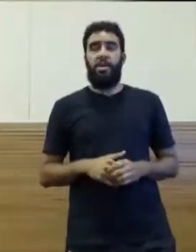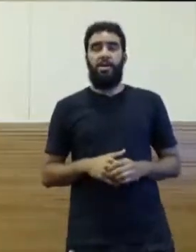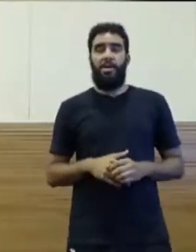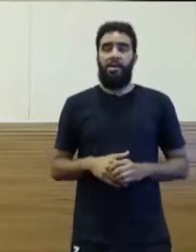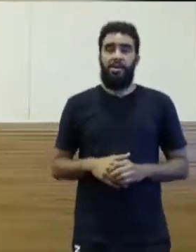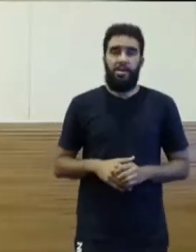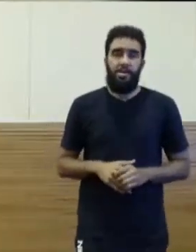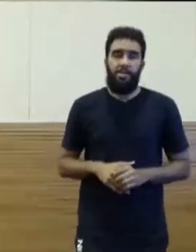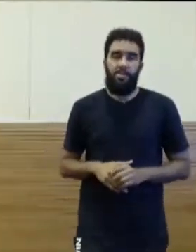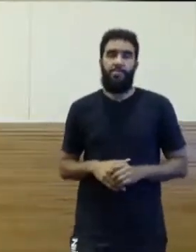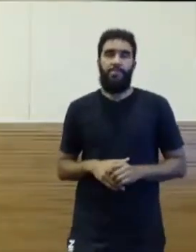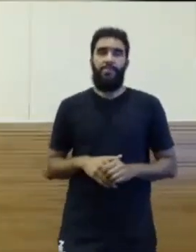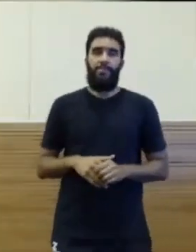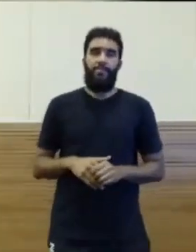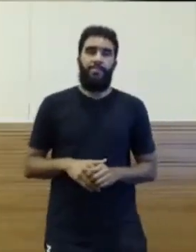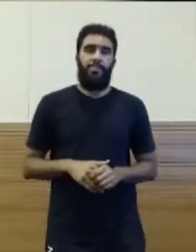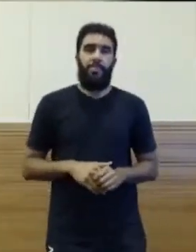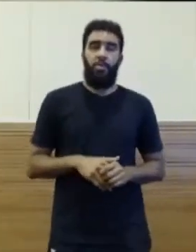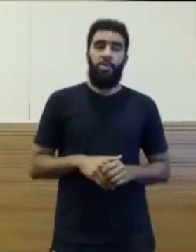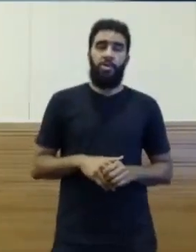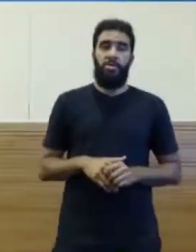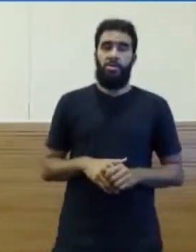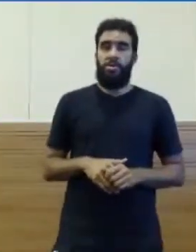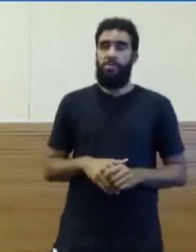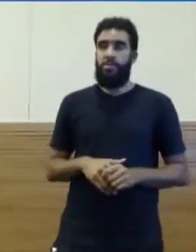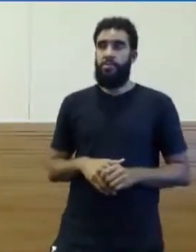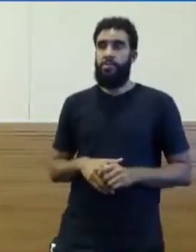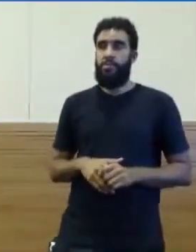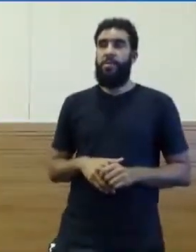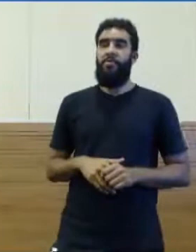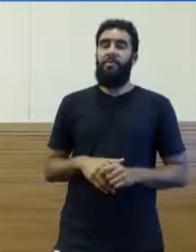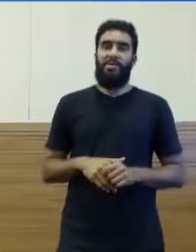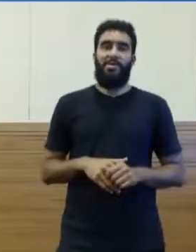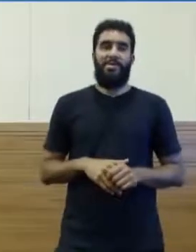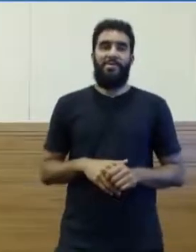much. Thank you, Cecilia Gabriela.